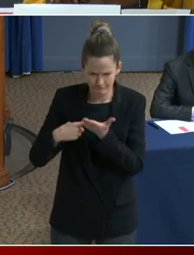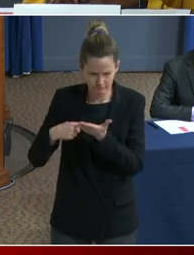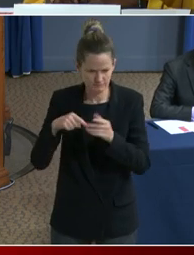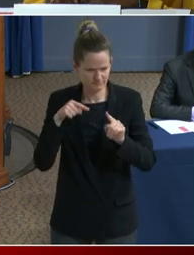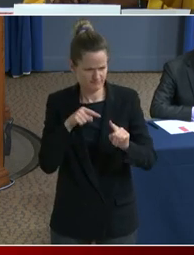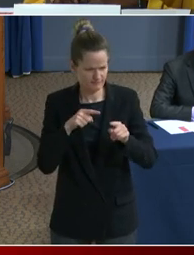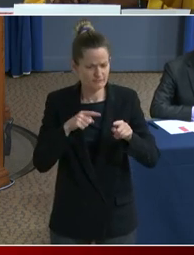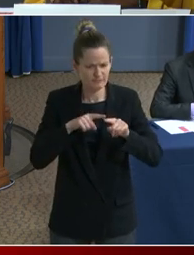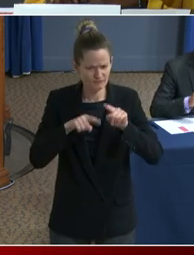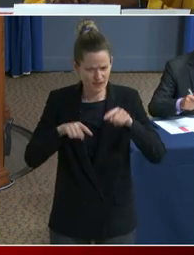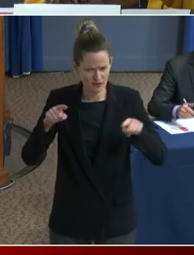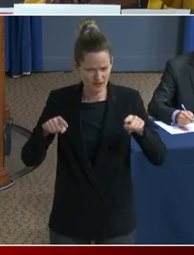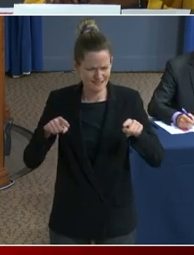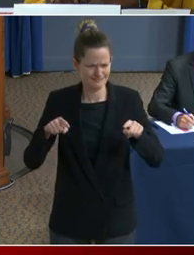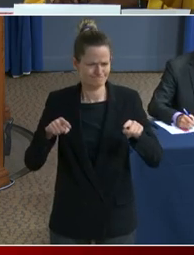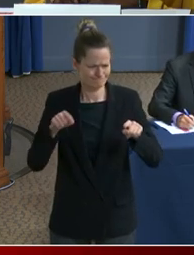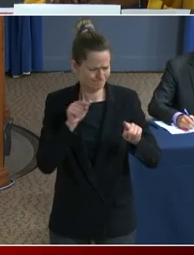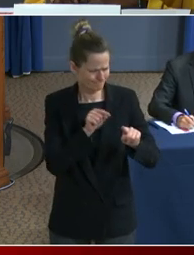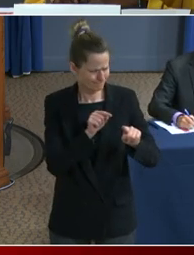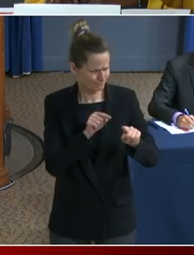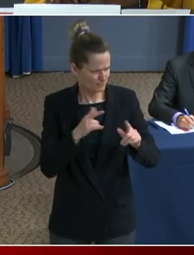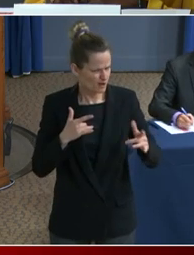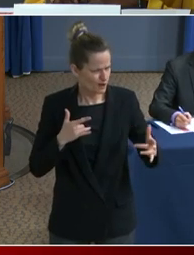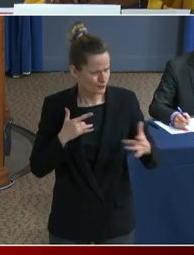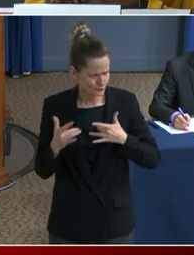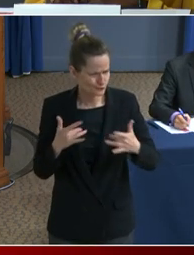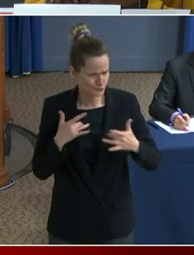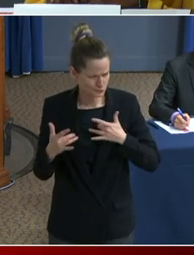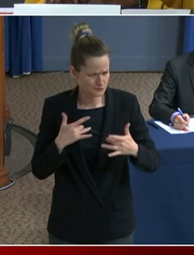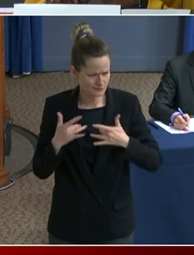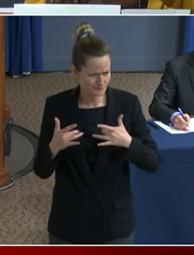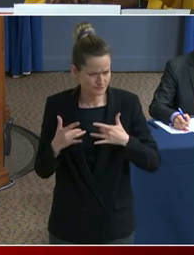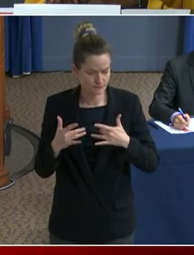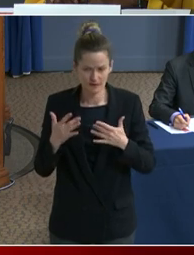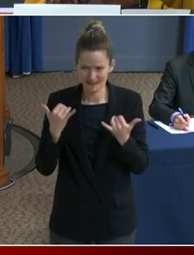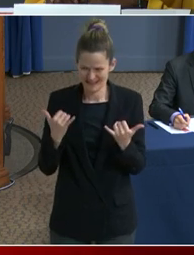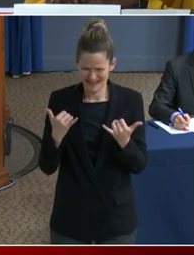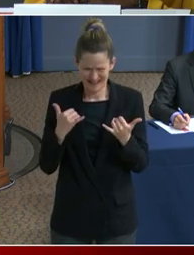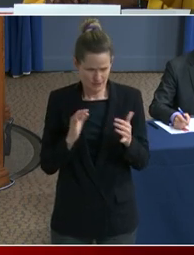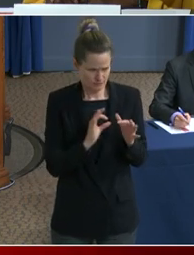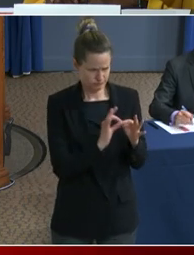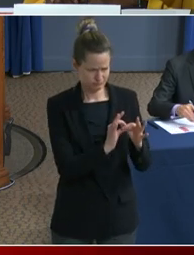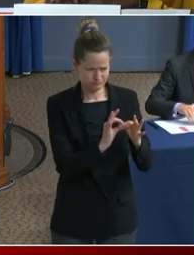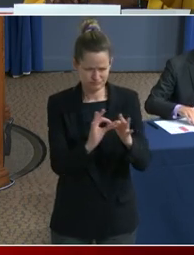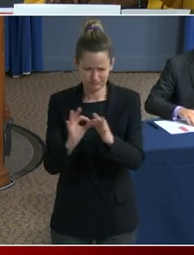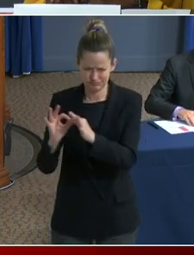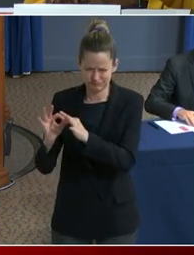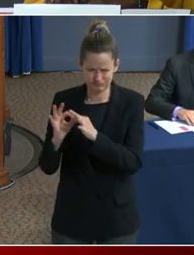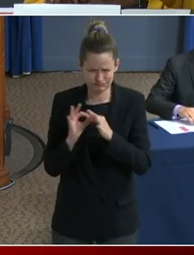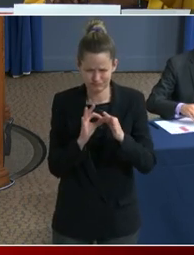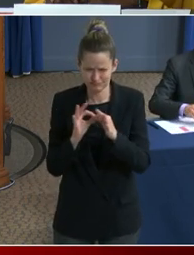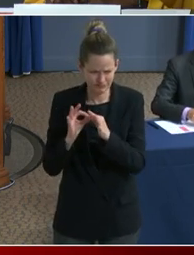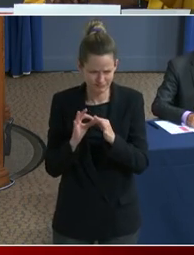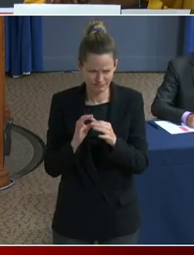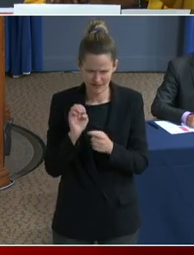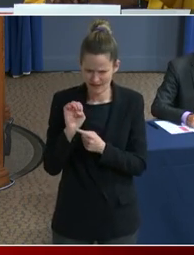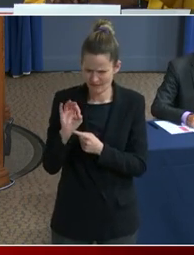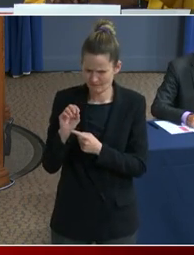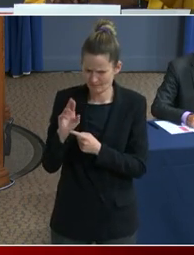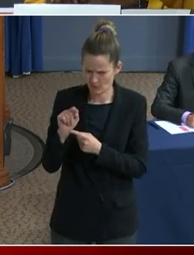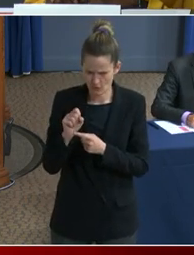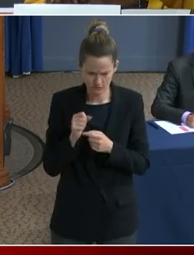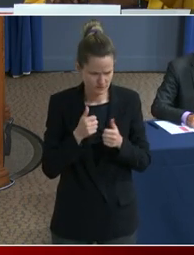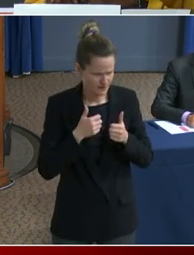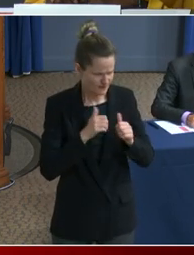concern, and coordinated efforts are underway worldwide to better understand this new variant. Similar to work that